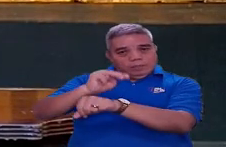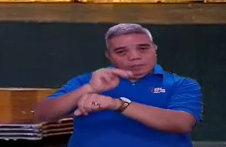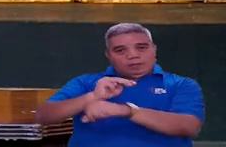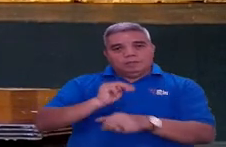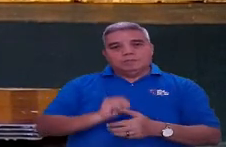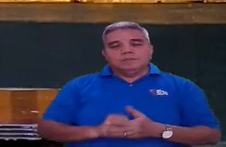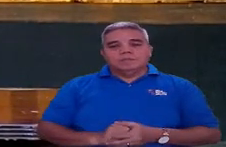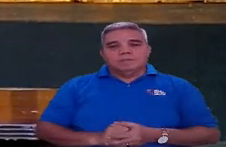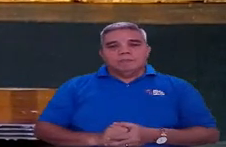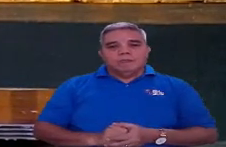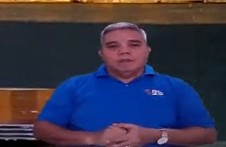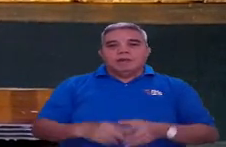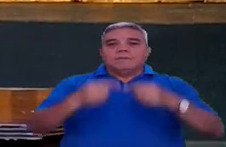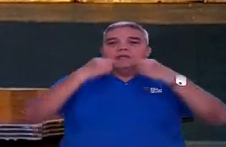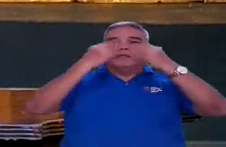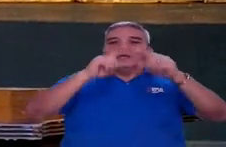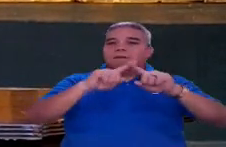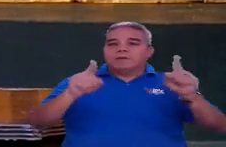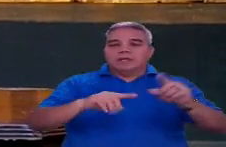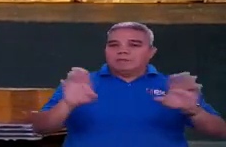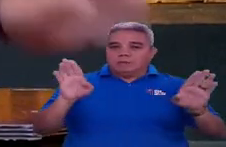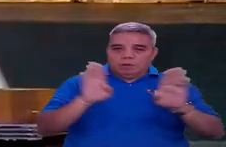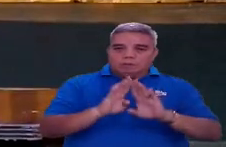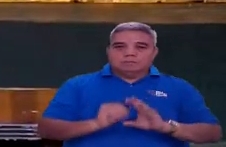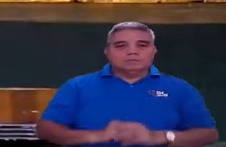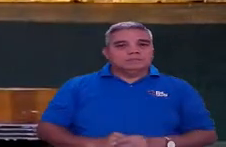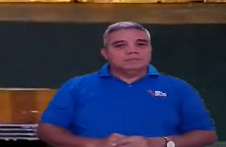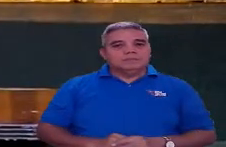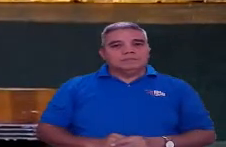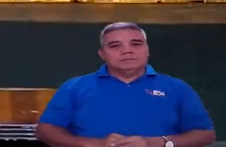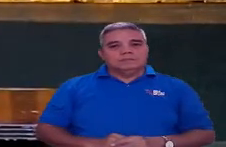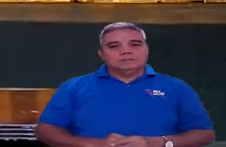harvest. I have many things to say, but I have to close.